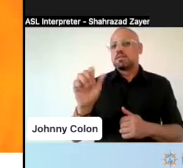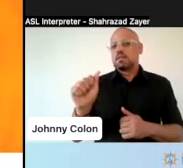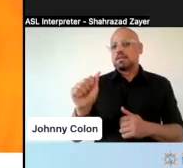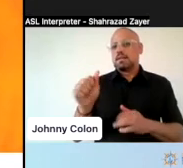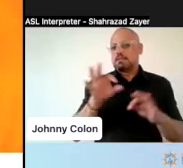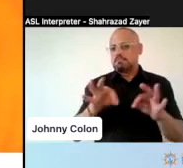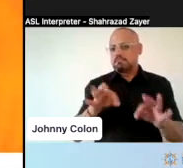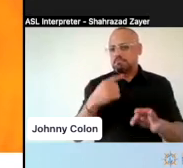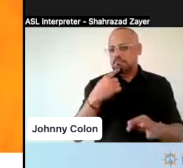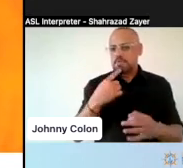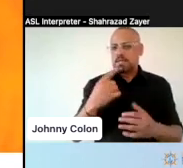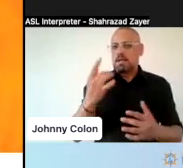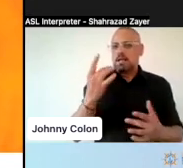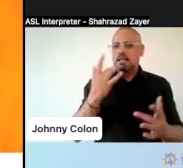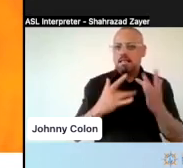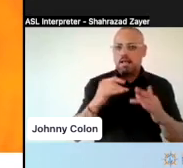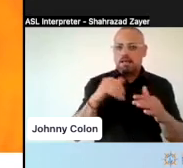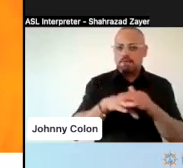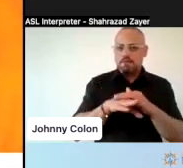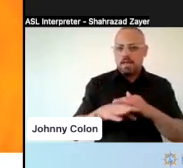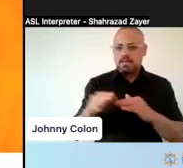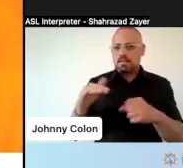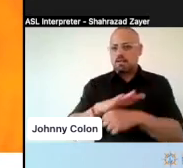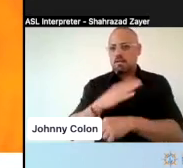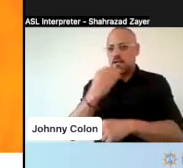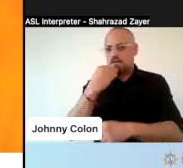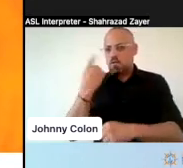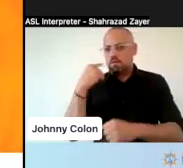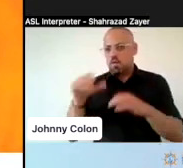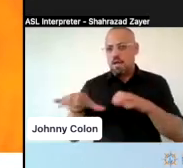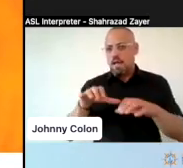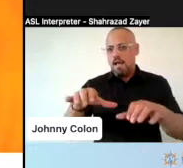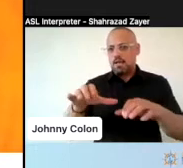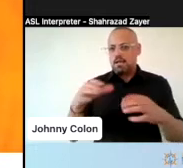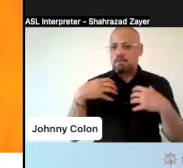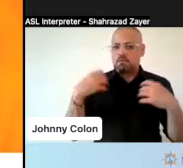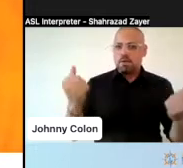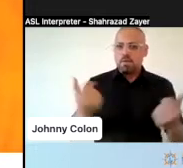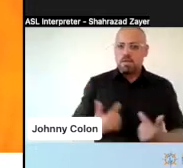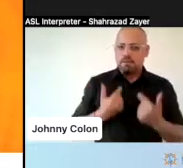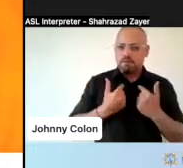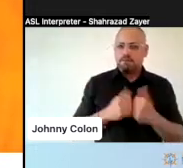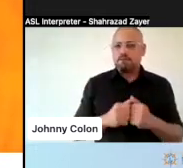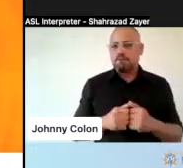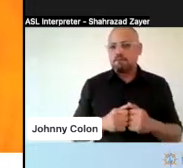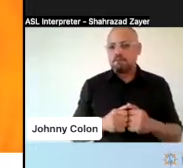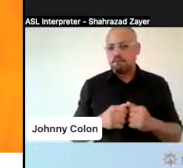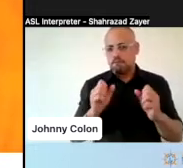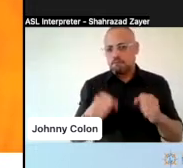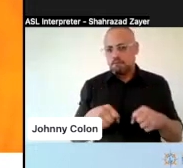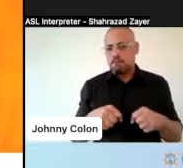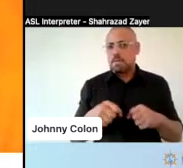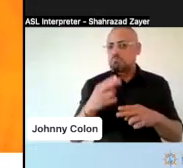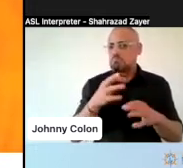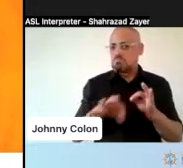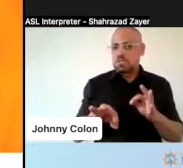defines it as a lack of access to enough food for an active, healthy life. And it can be defined simply